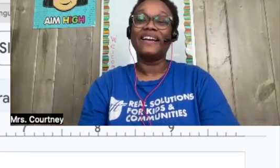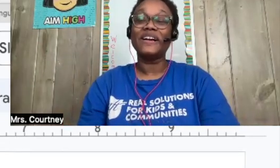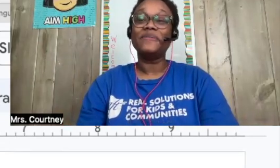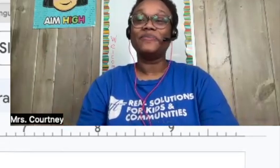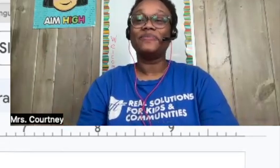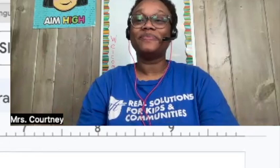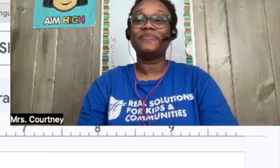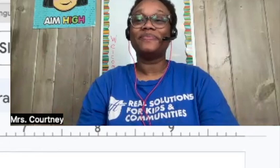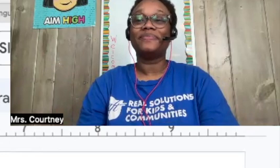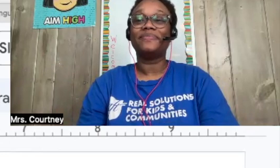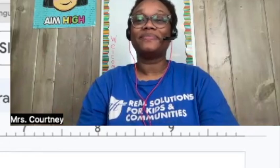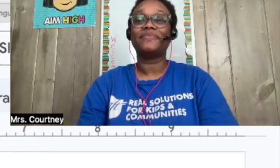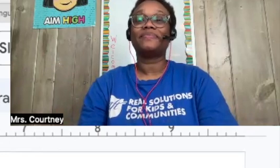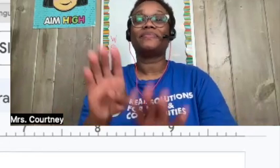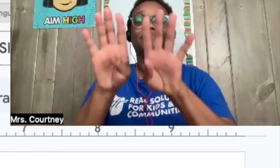Hanukkah